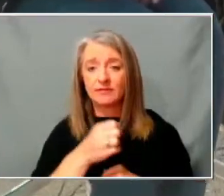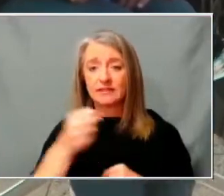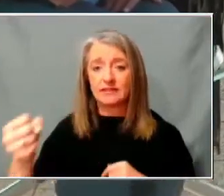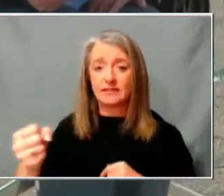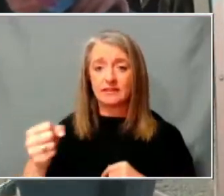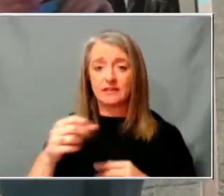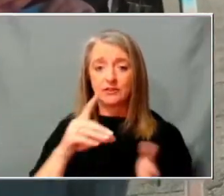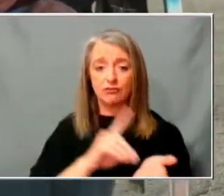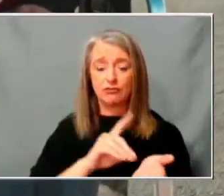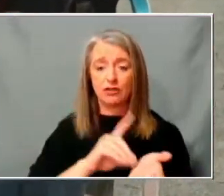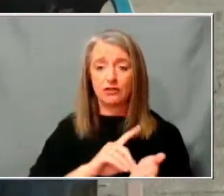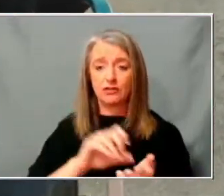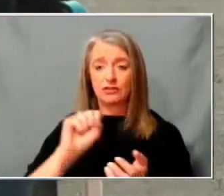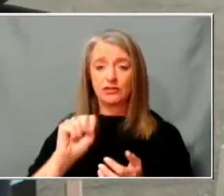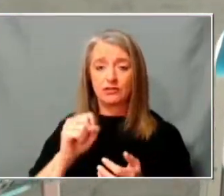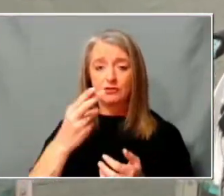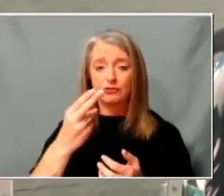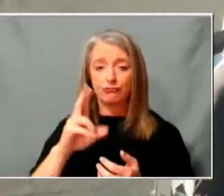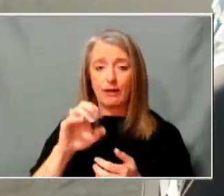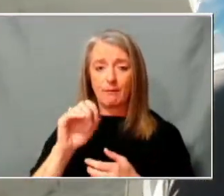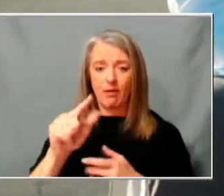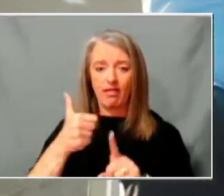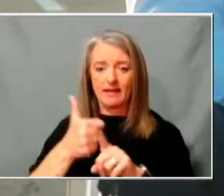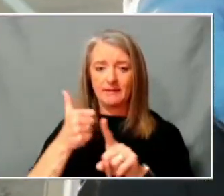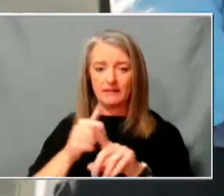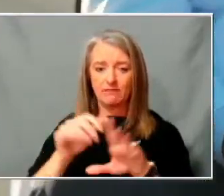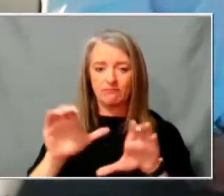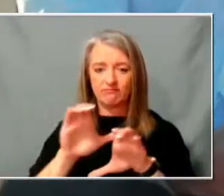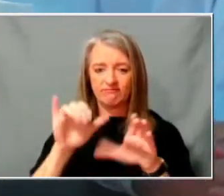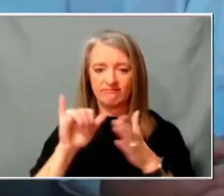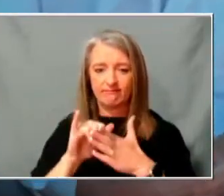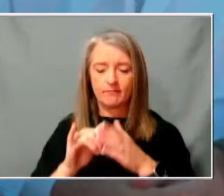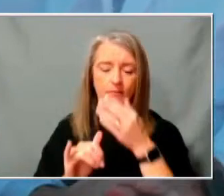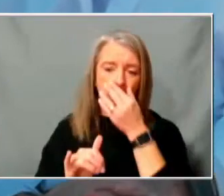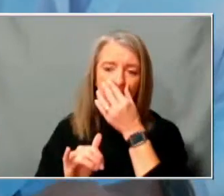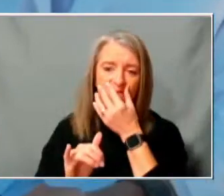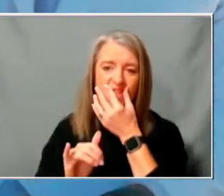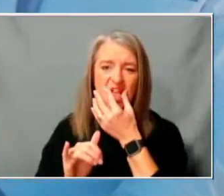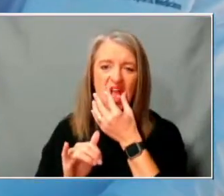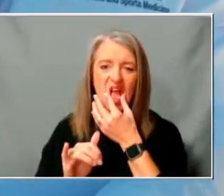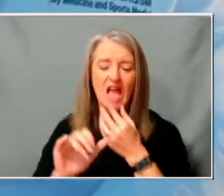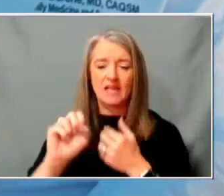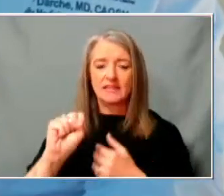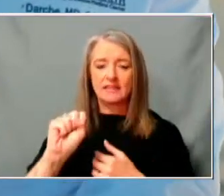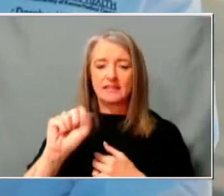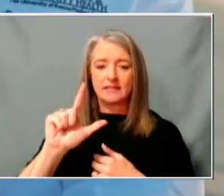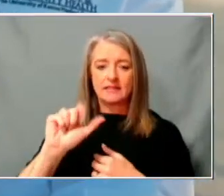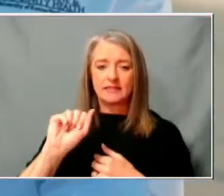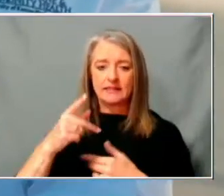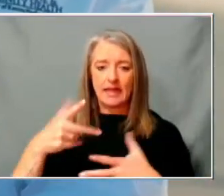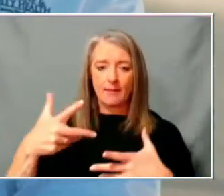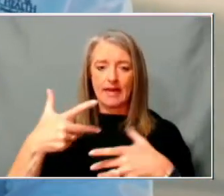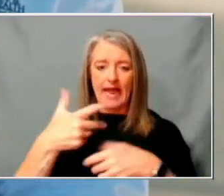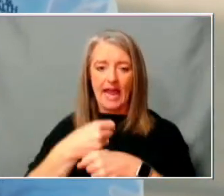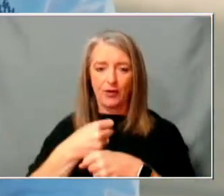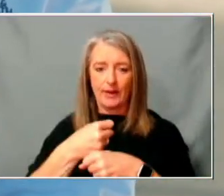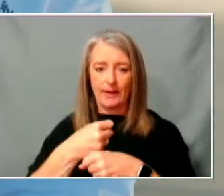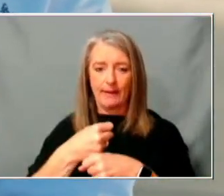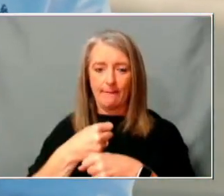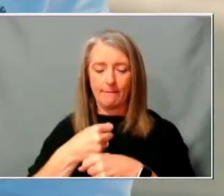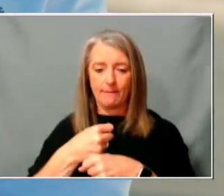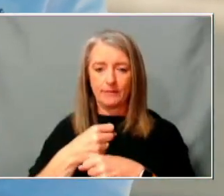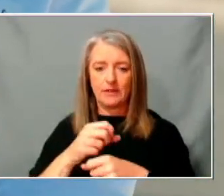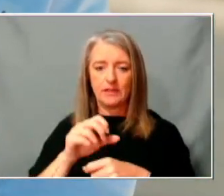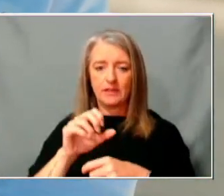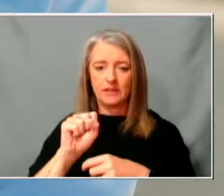Schreppel, who actually does that surgery. Okay. So SLAP is an acronym that was coined back in the early 90s. It just stands for